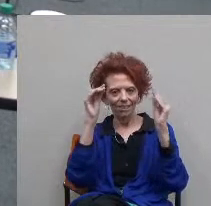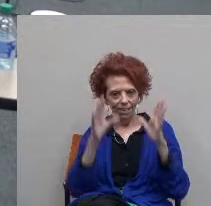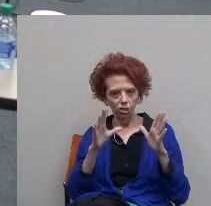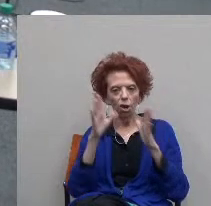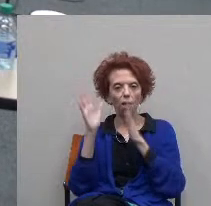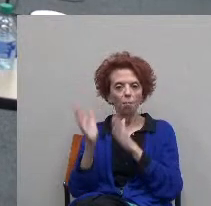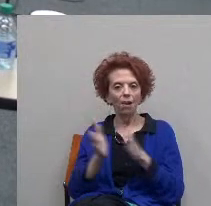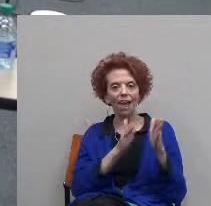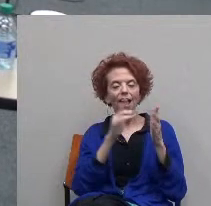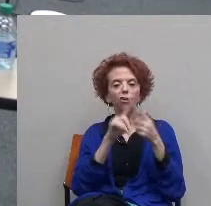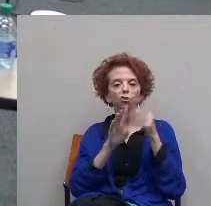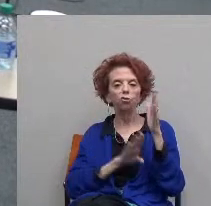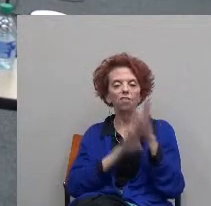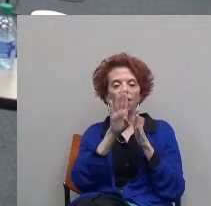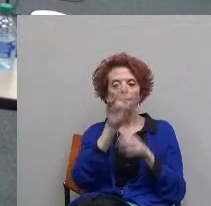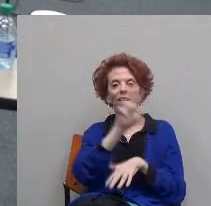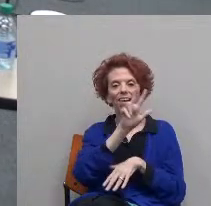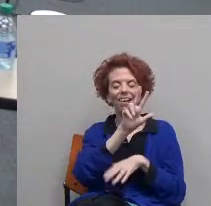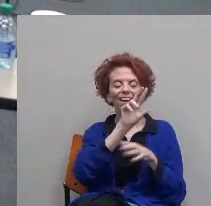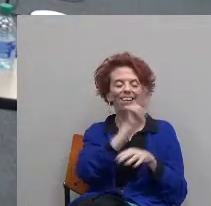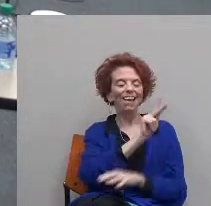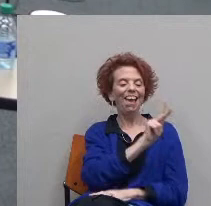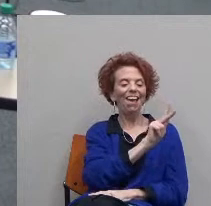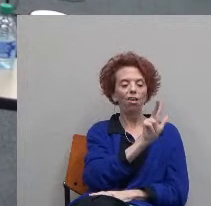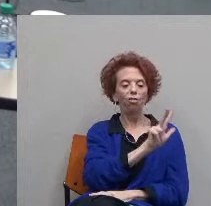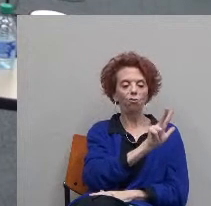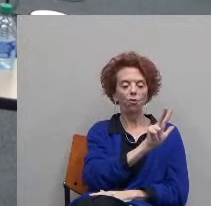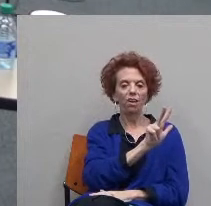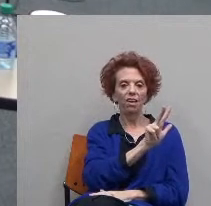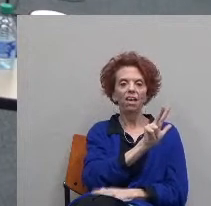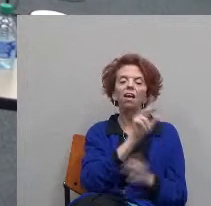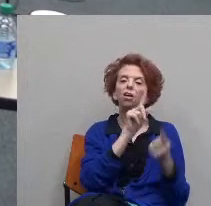plan is to develop a K-3 counterpart to